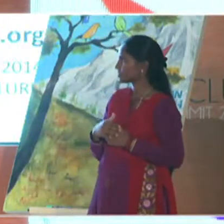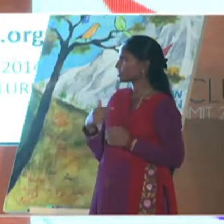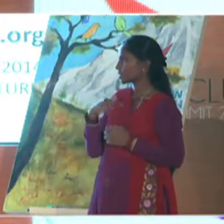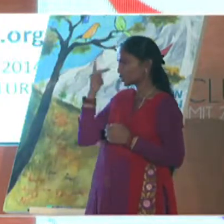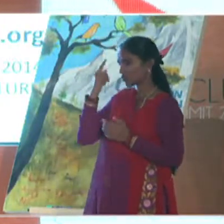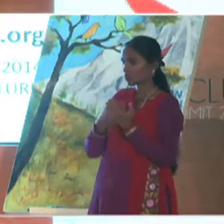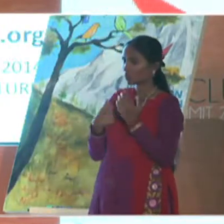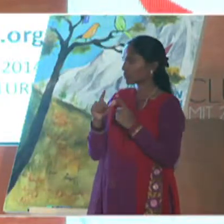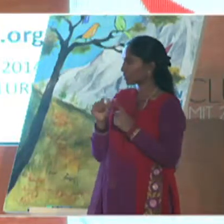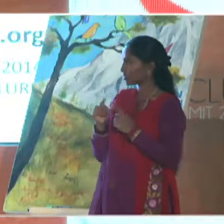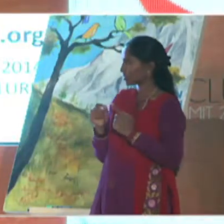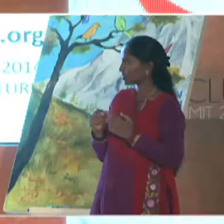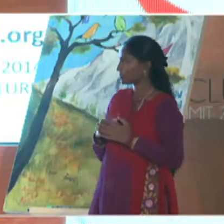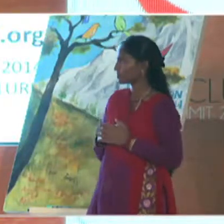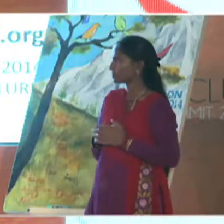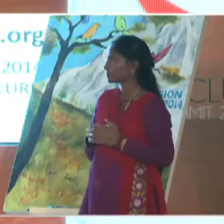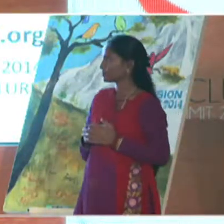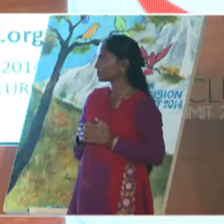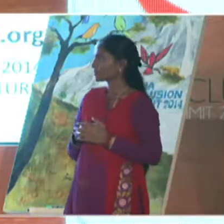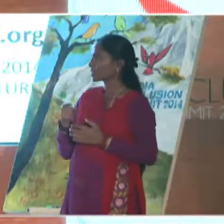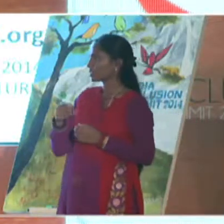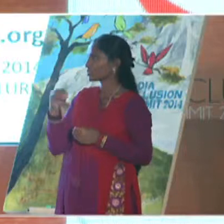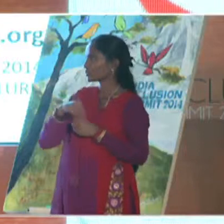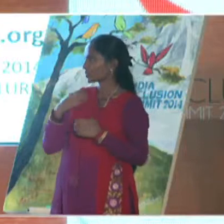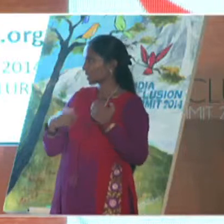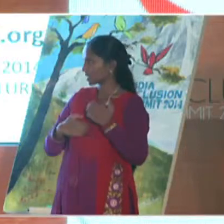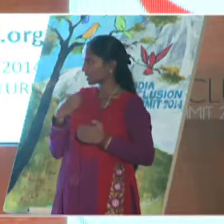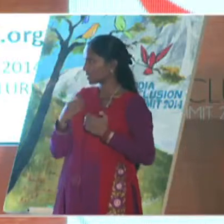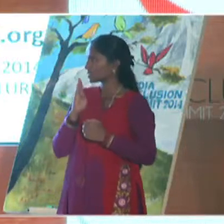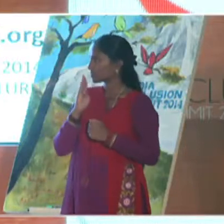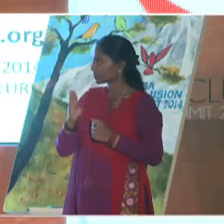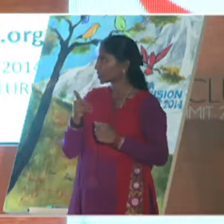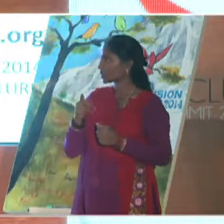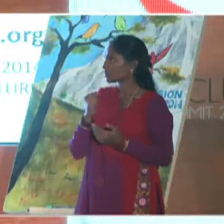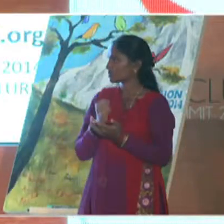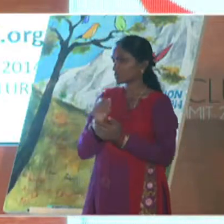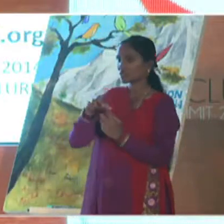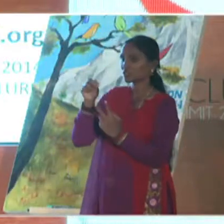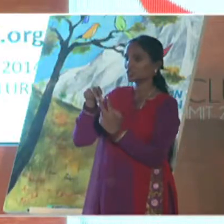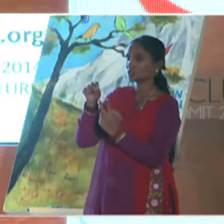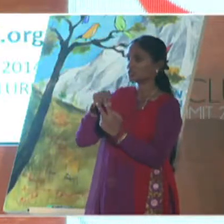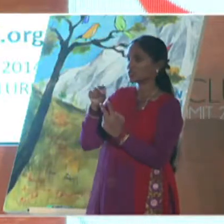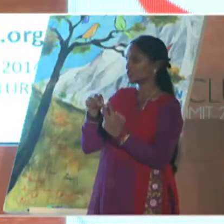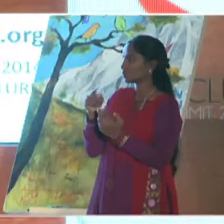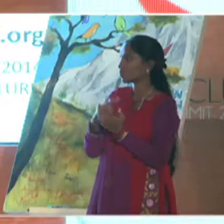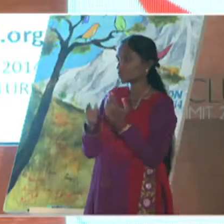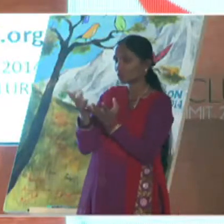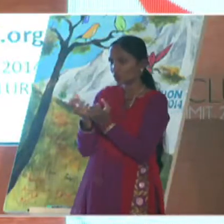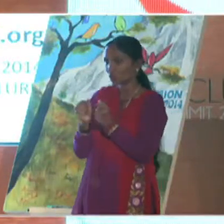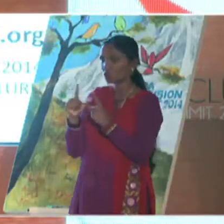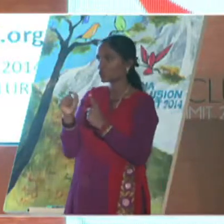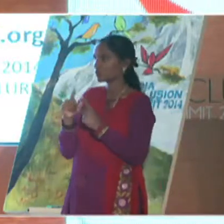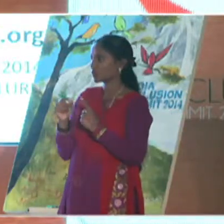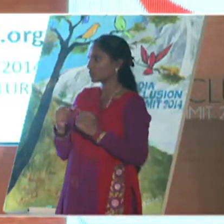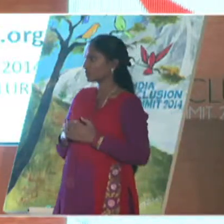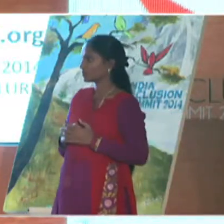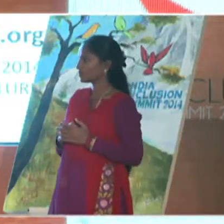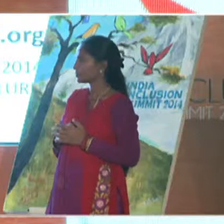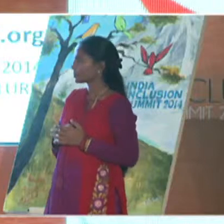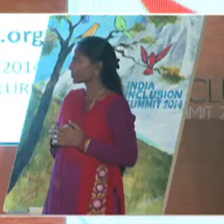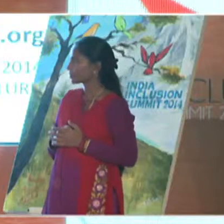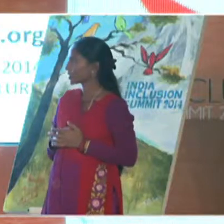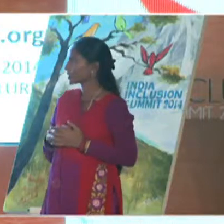And I think that's where the biggest potential and progress can be, if you choose what it is that you want to do. We gave our kids